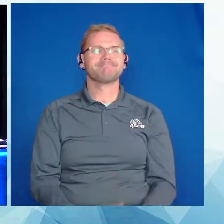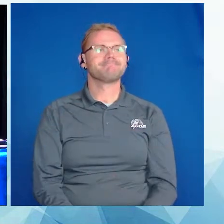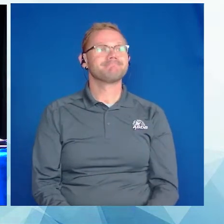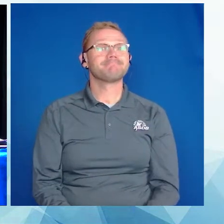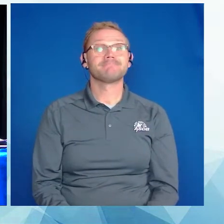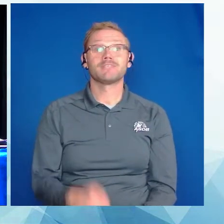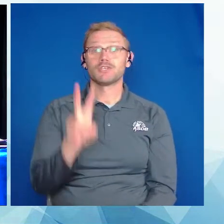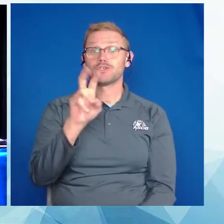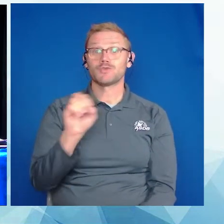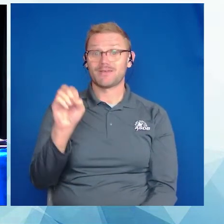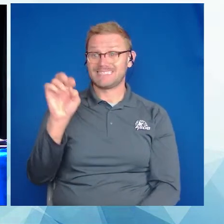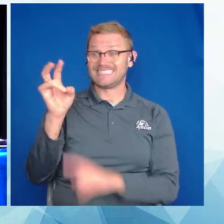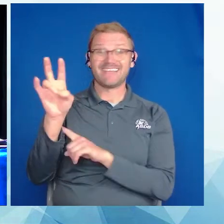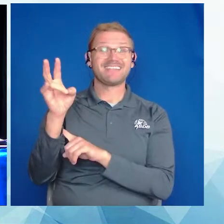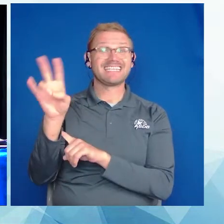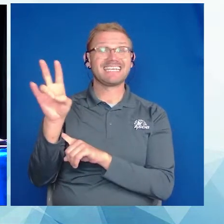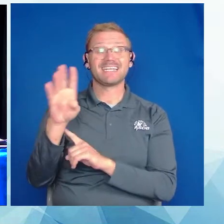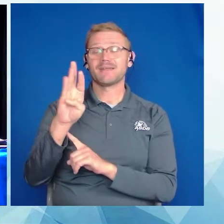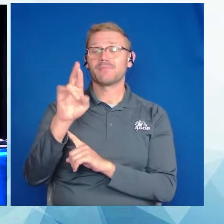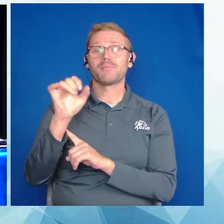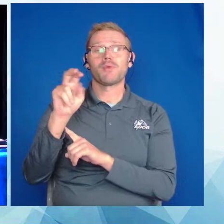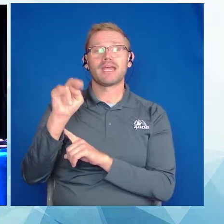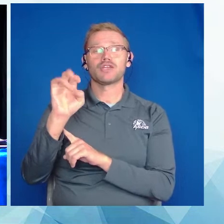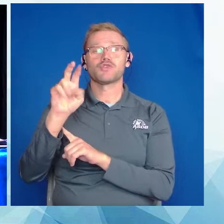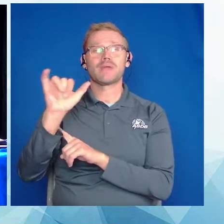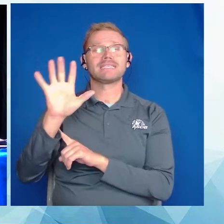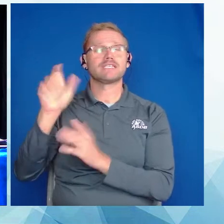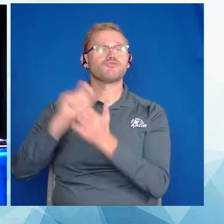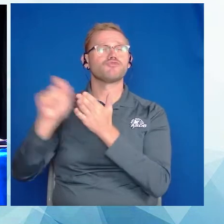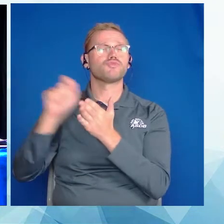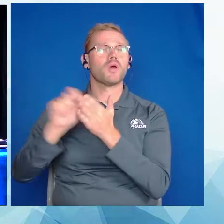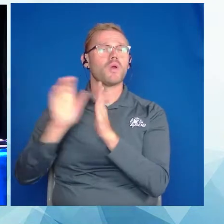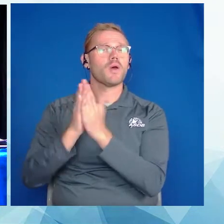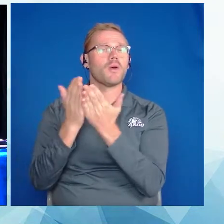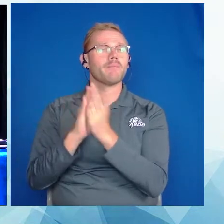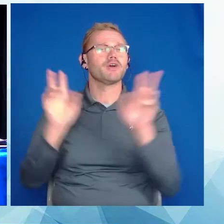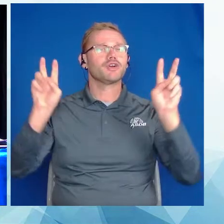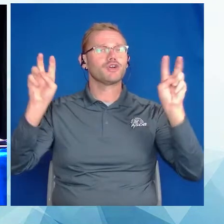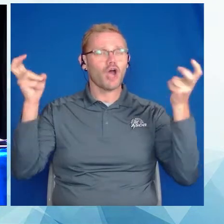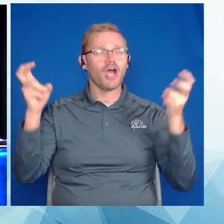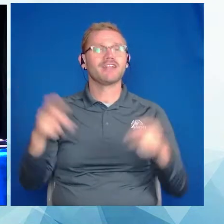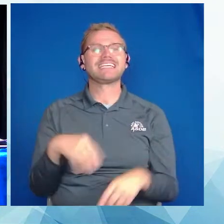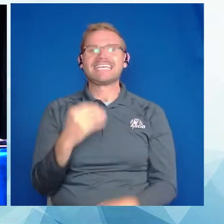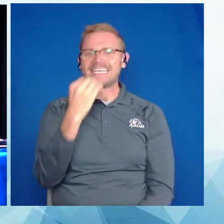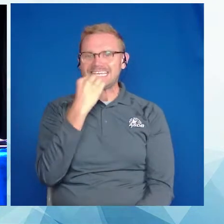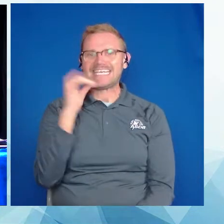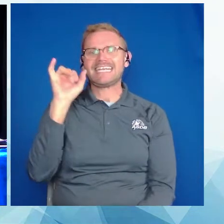In 2017, Brian Tracy wrote a book titled Eat That Frog.